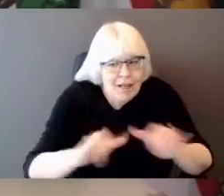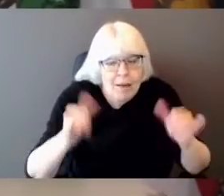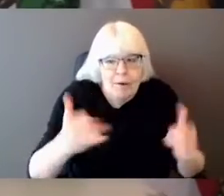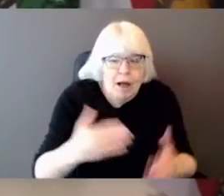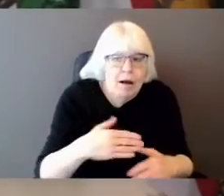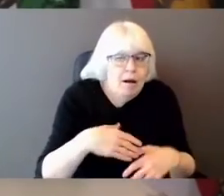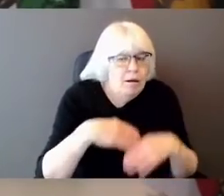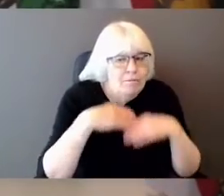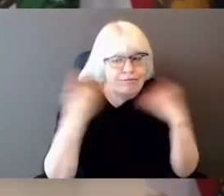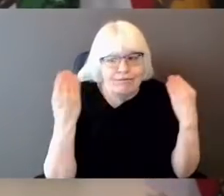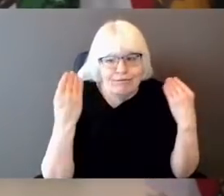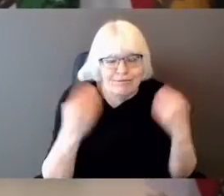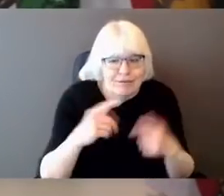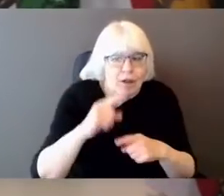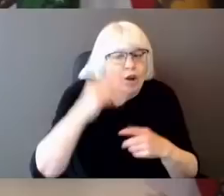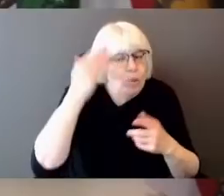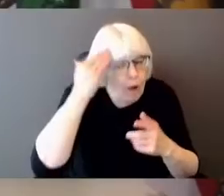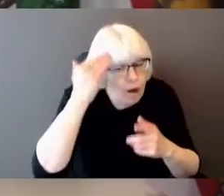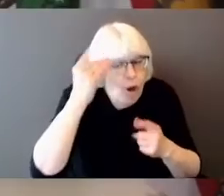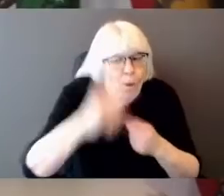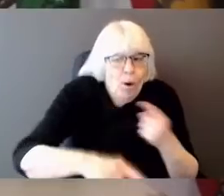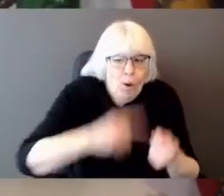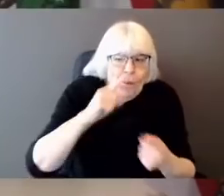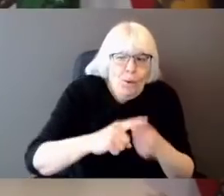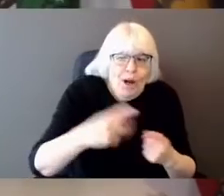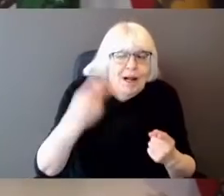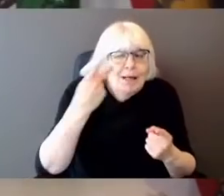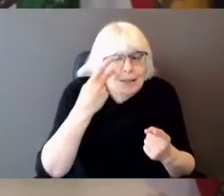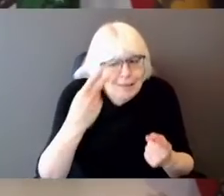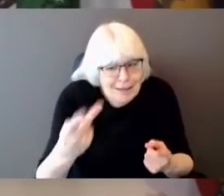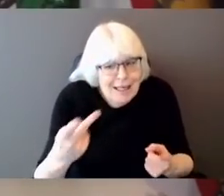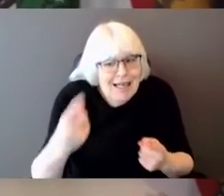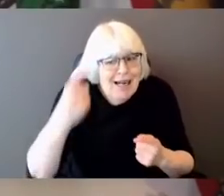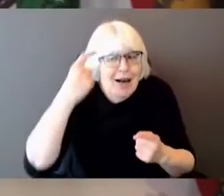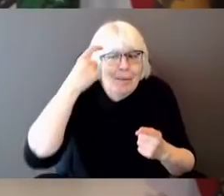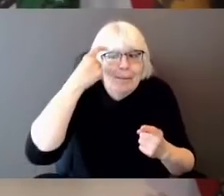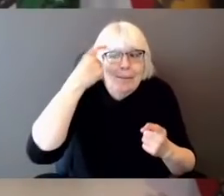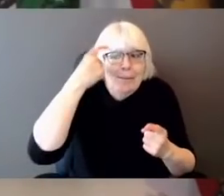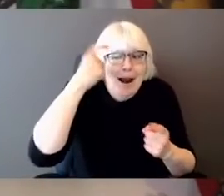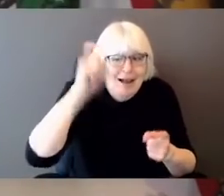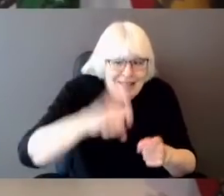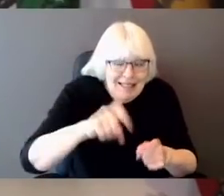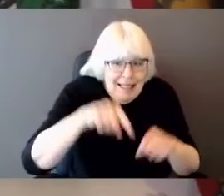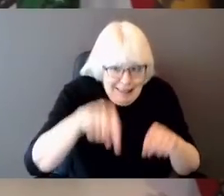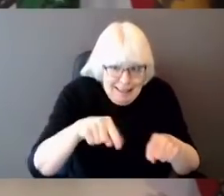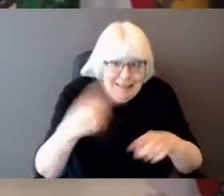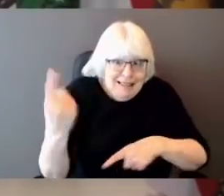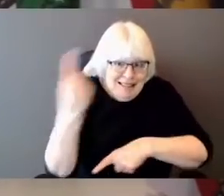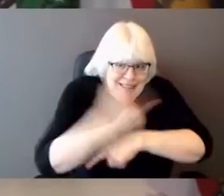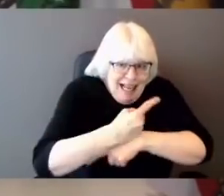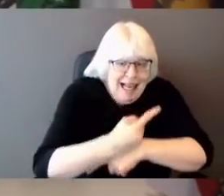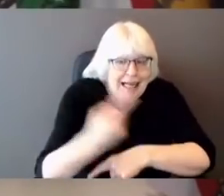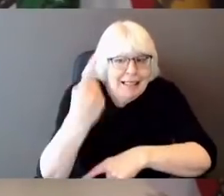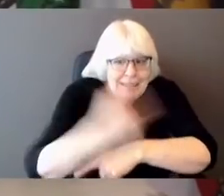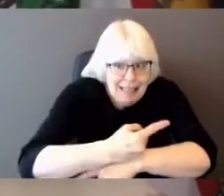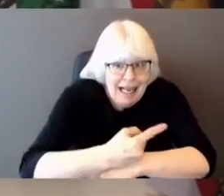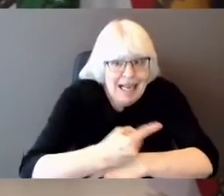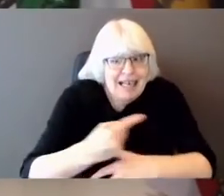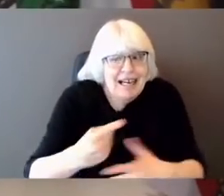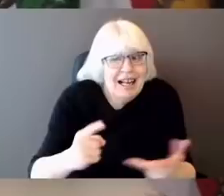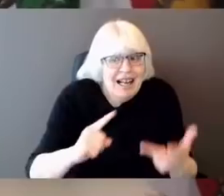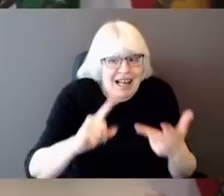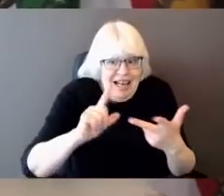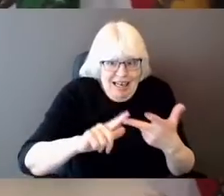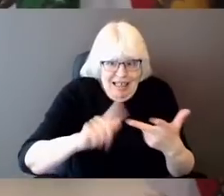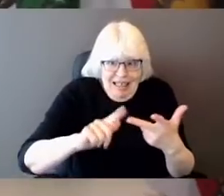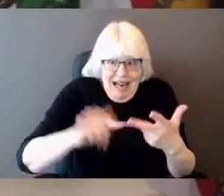have, psychologically, they need to be able to see what that date is. April 7th doesn't seem that far away from today